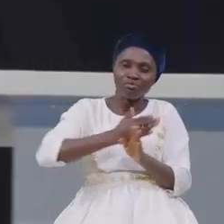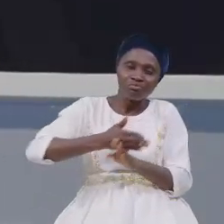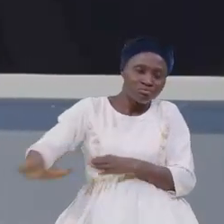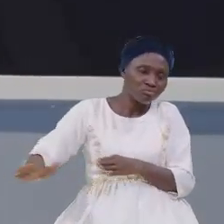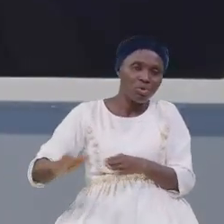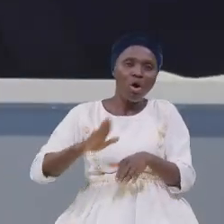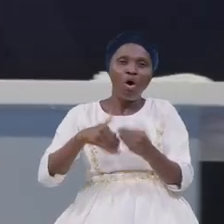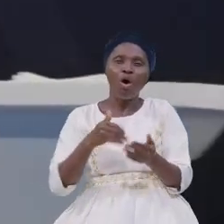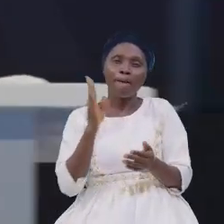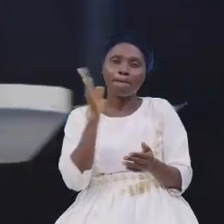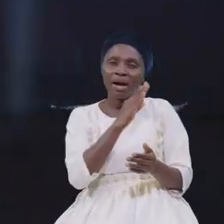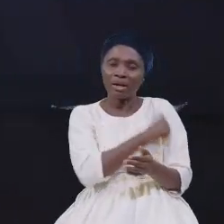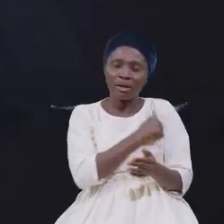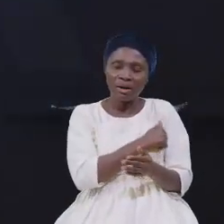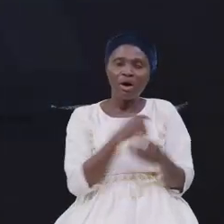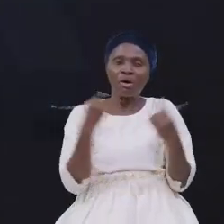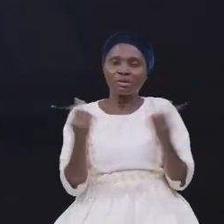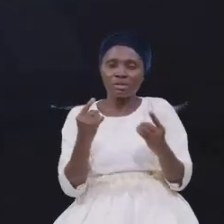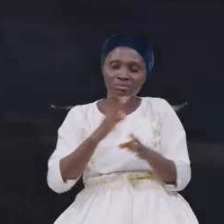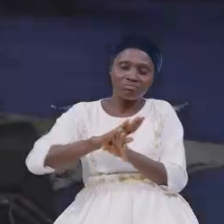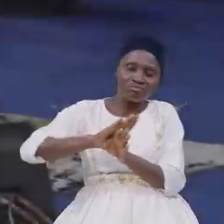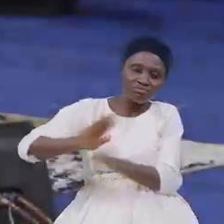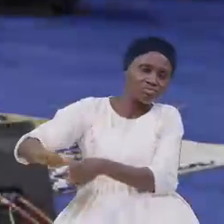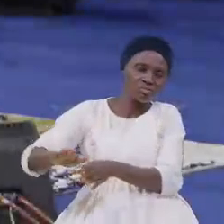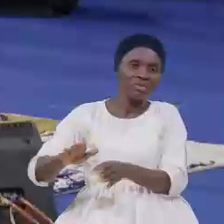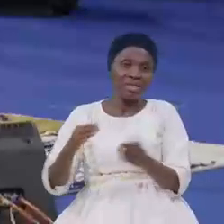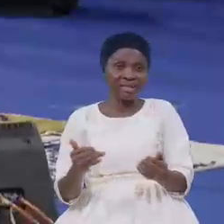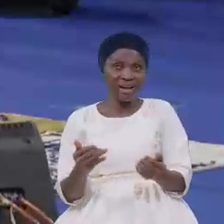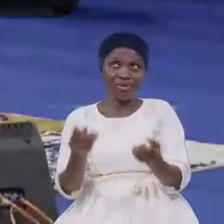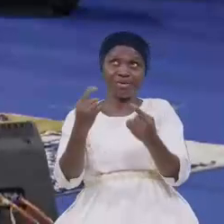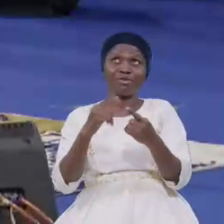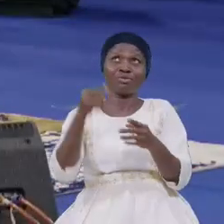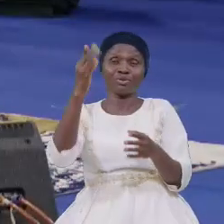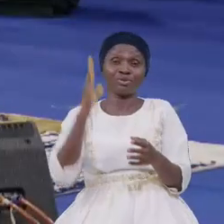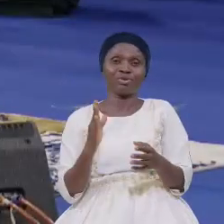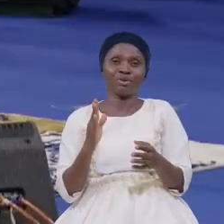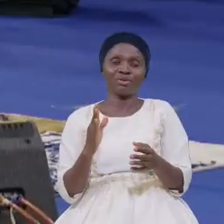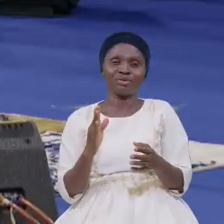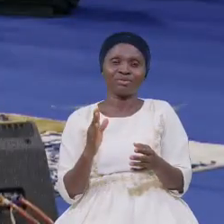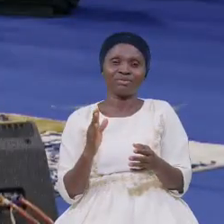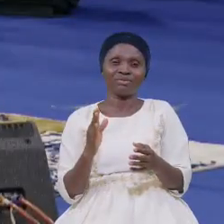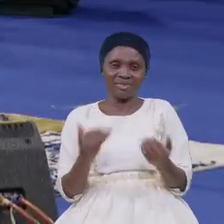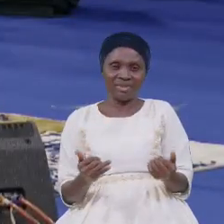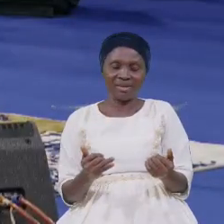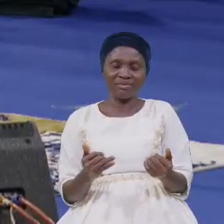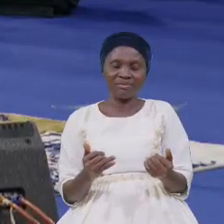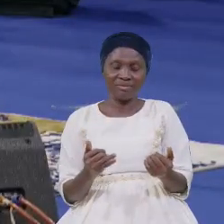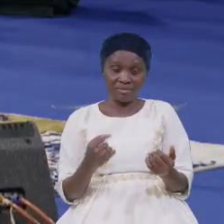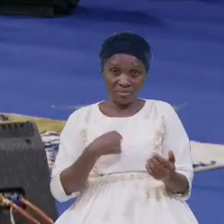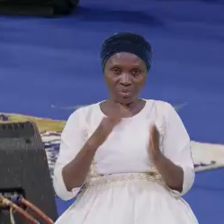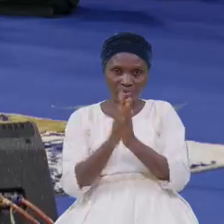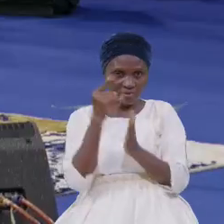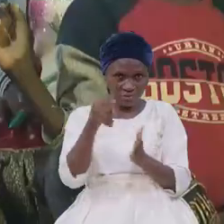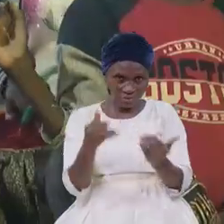Oil and water will not mix. I'm praying with you now, Father, in the mighty name